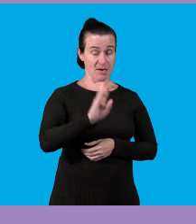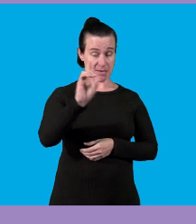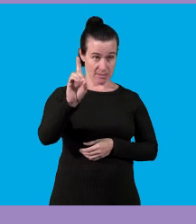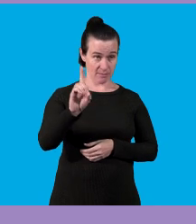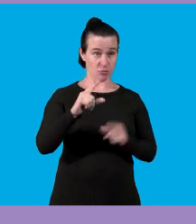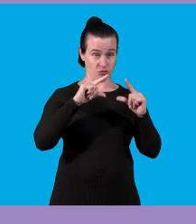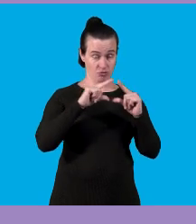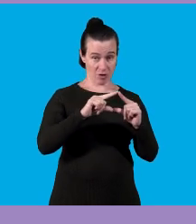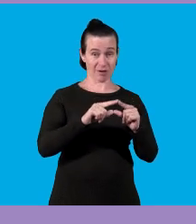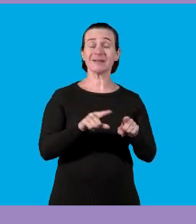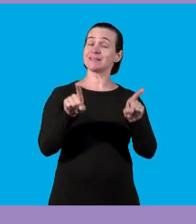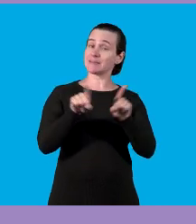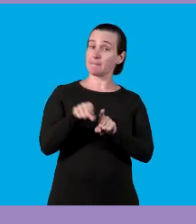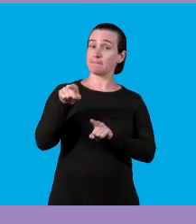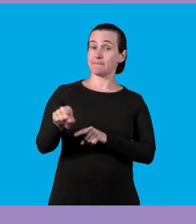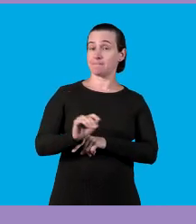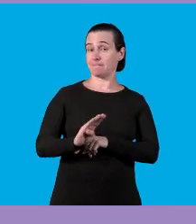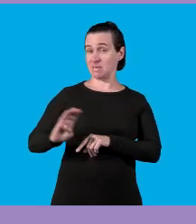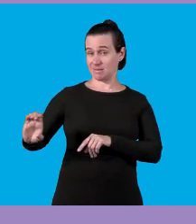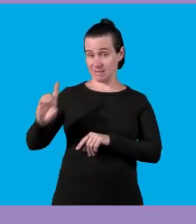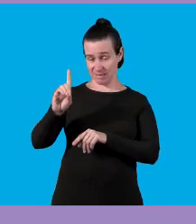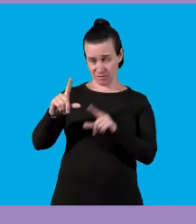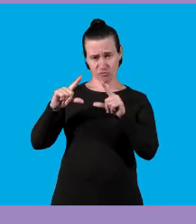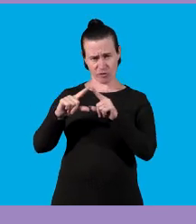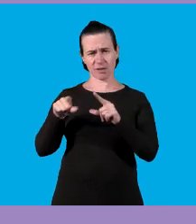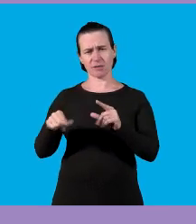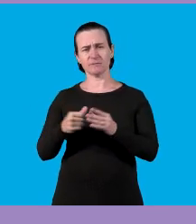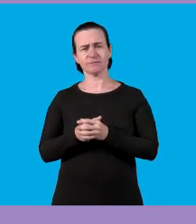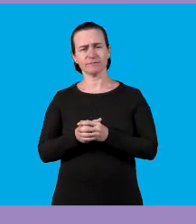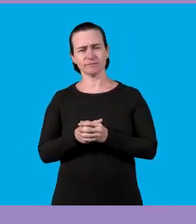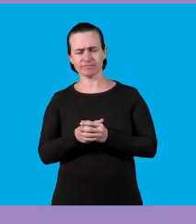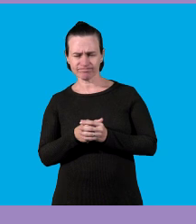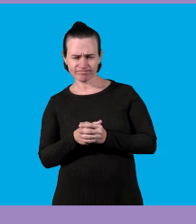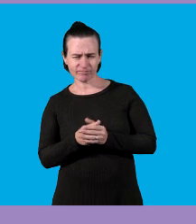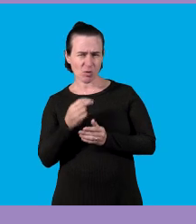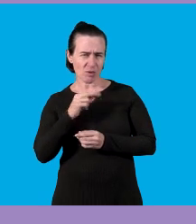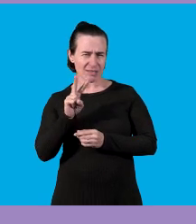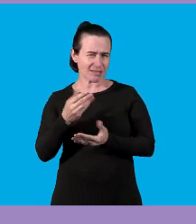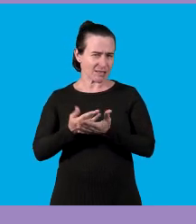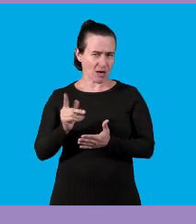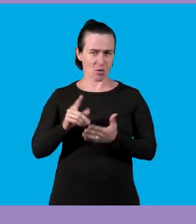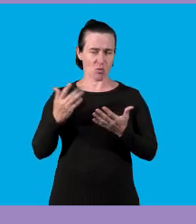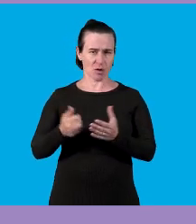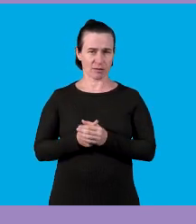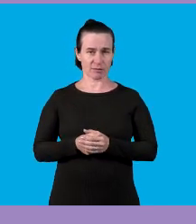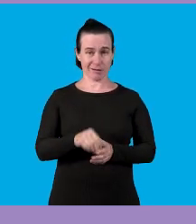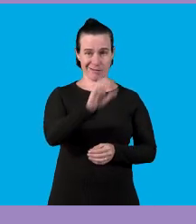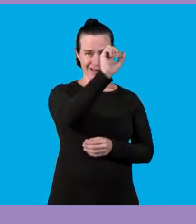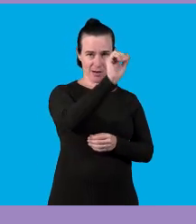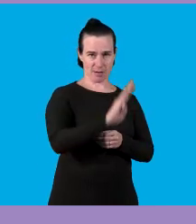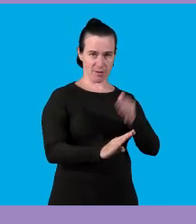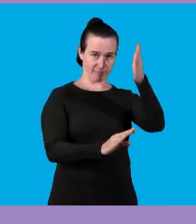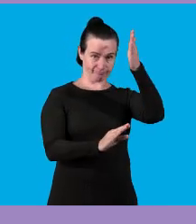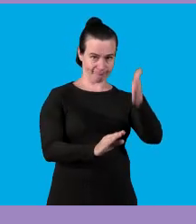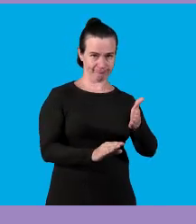ABD and triangle BCD, what are we looking at? We have